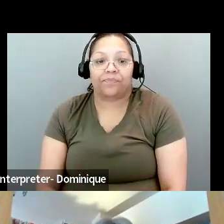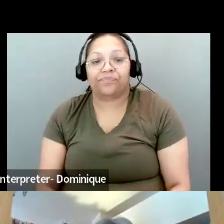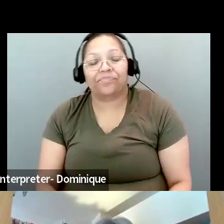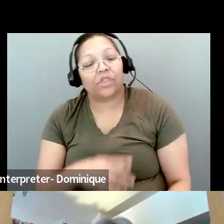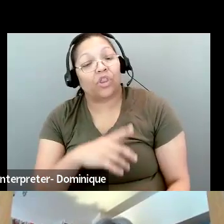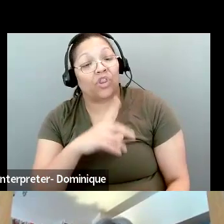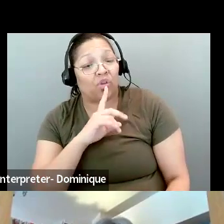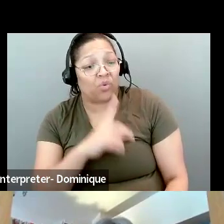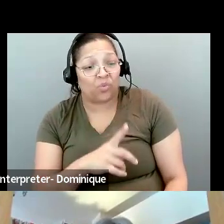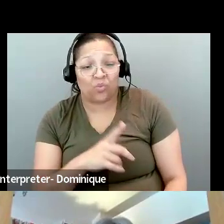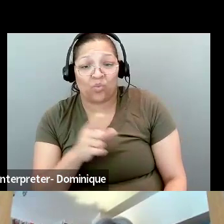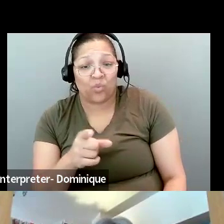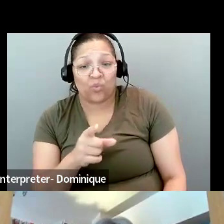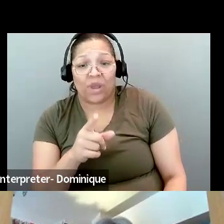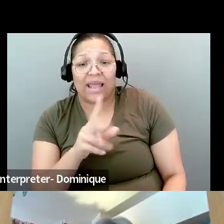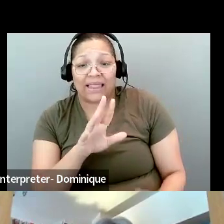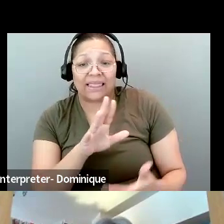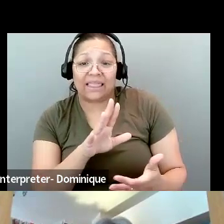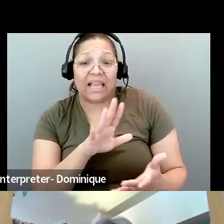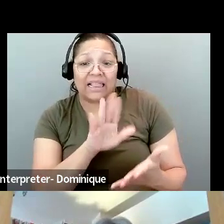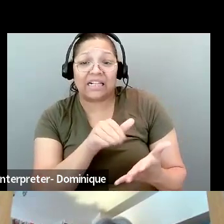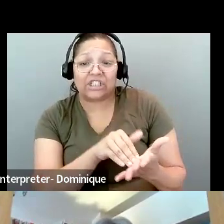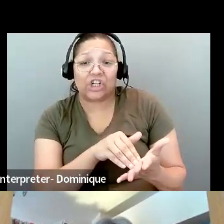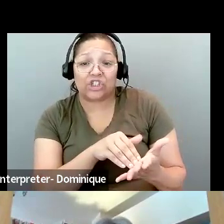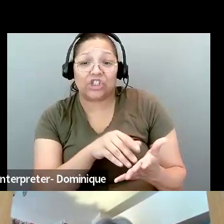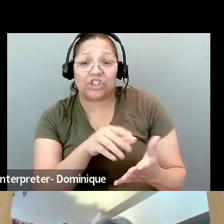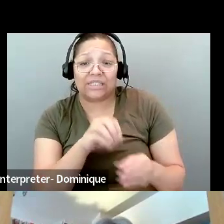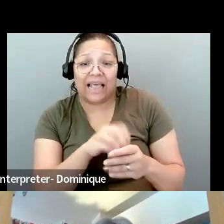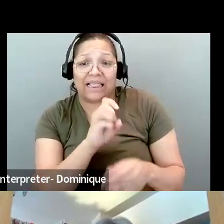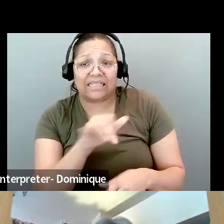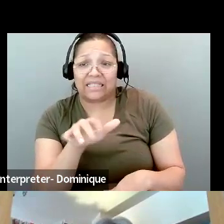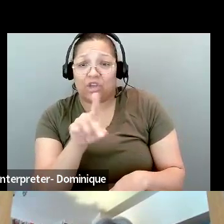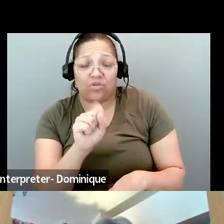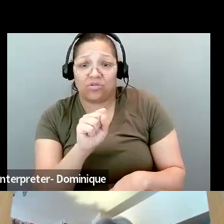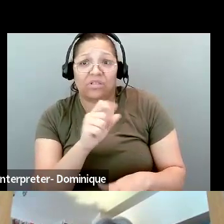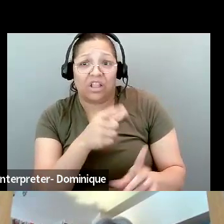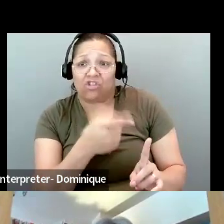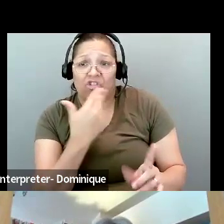Admittedly, centers and the silk are good. I think,